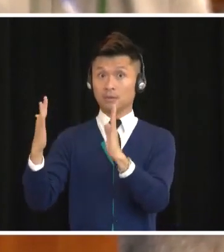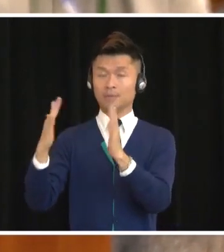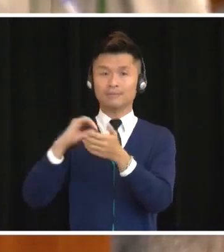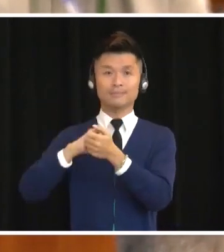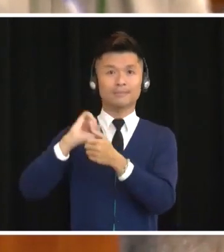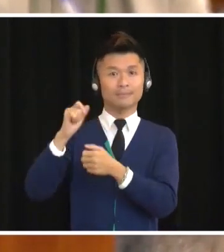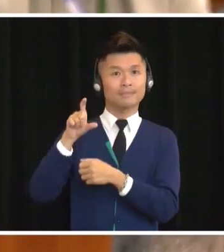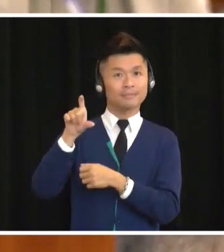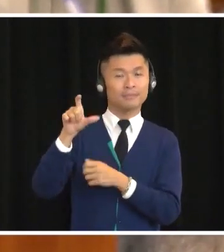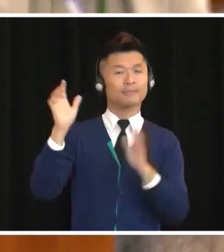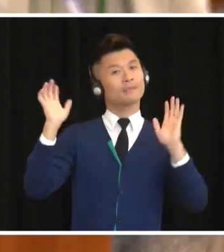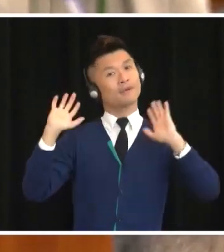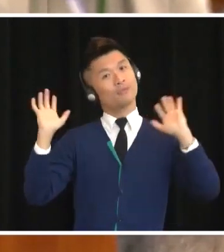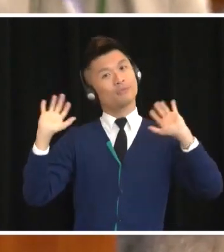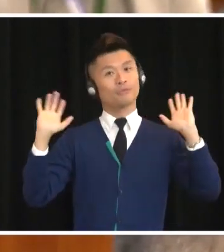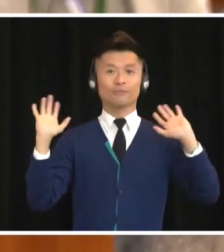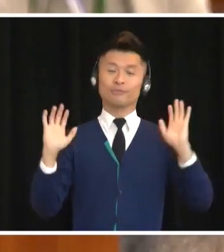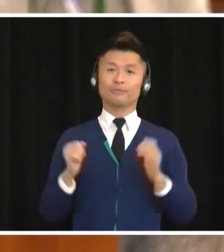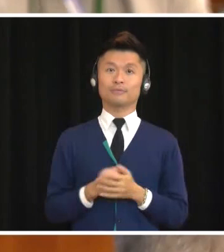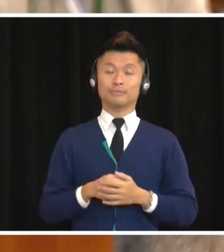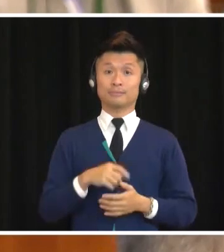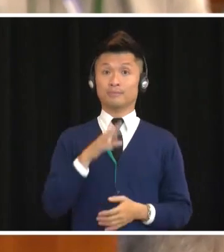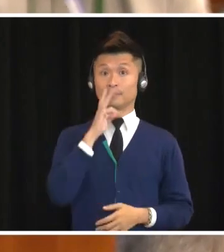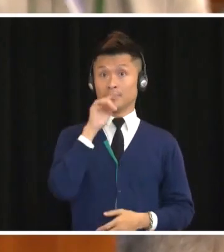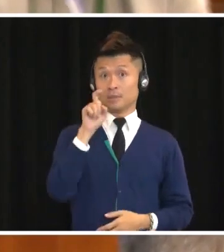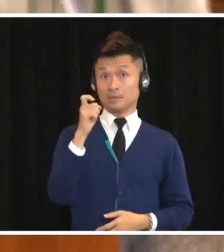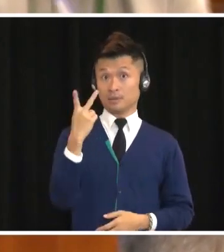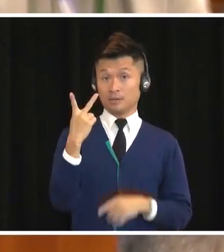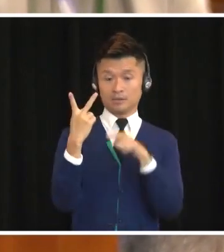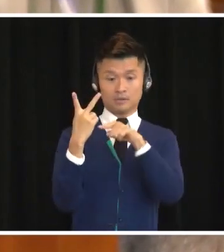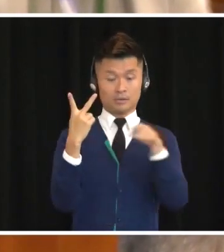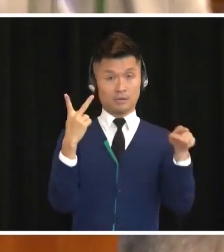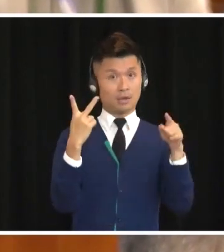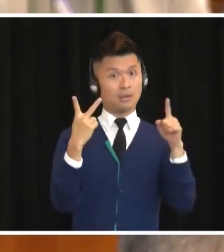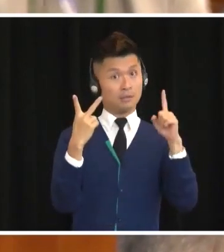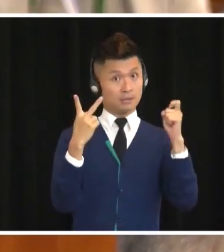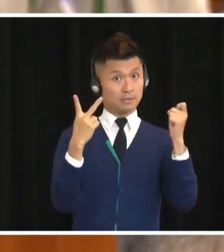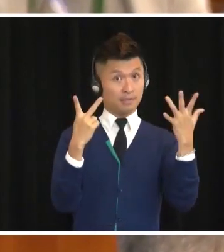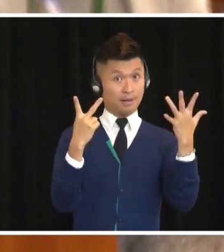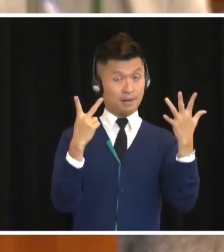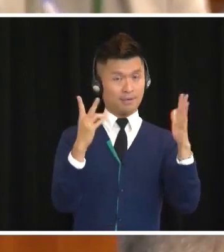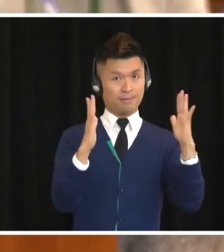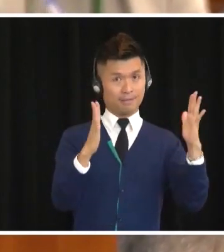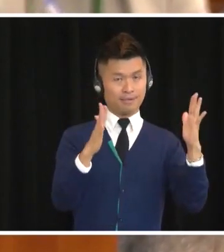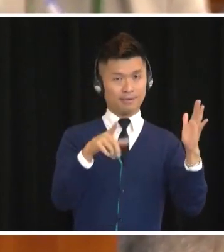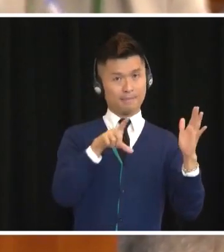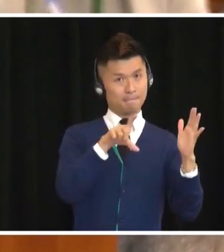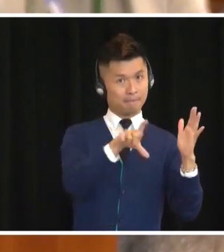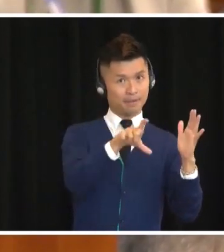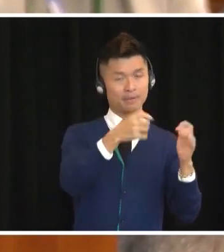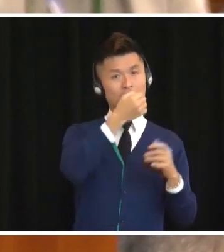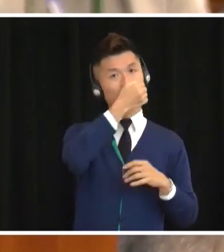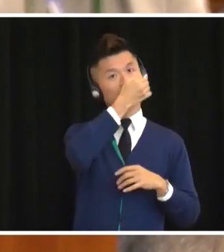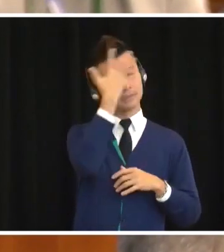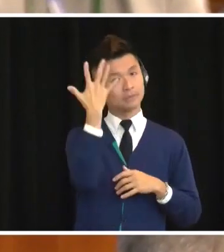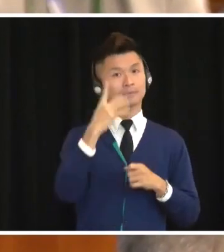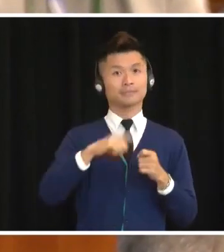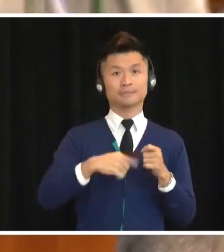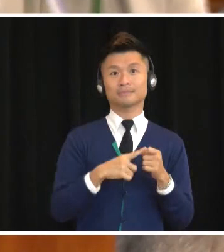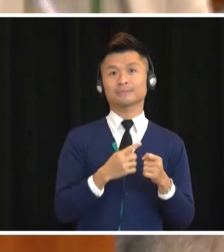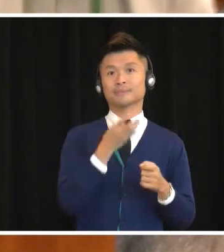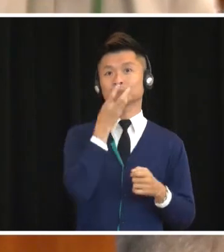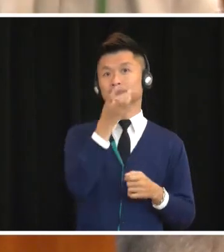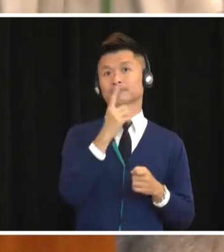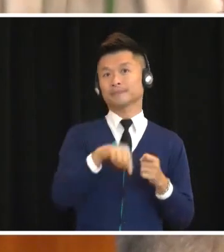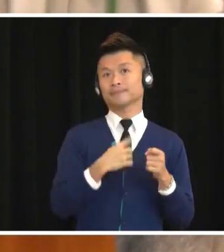to 12-year-olds, they are defined as children. For 12 to 18-year-olds, they are